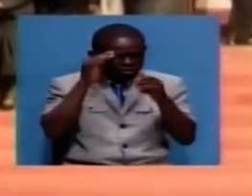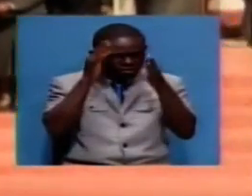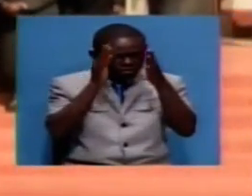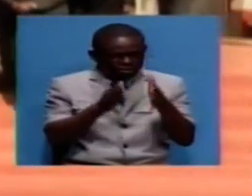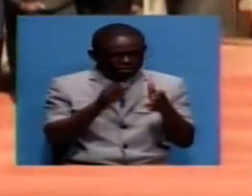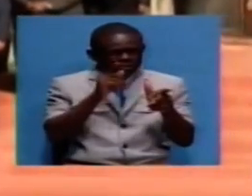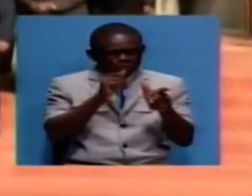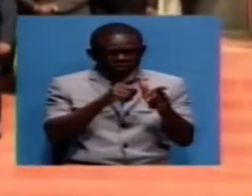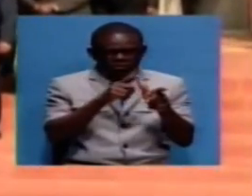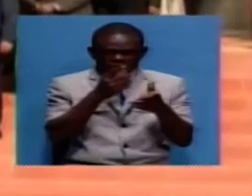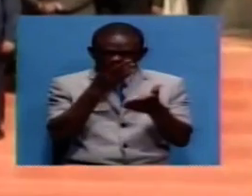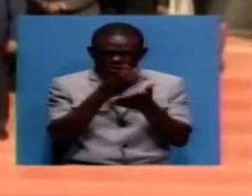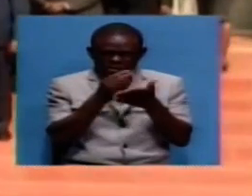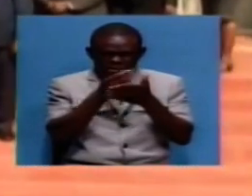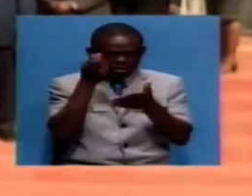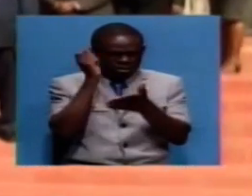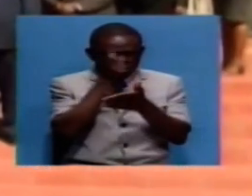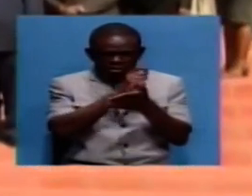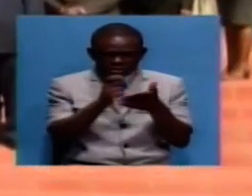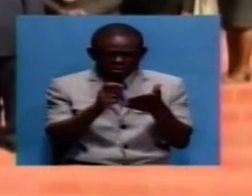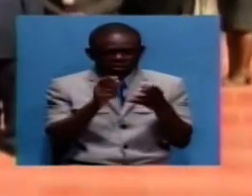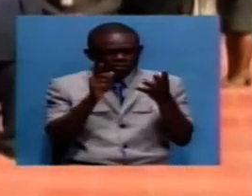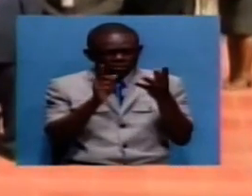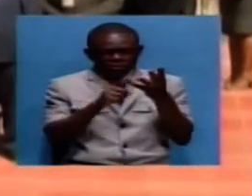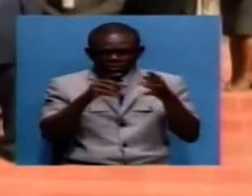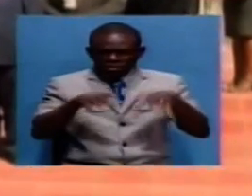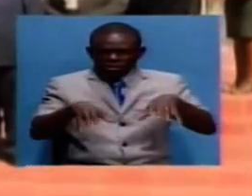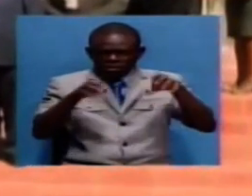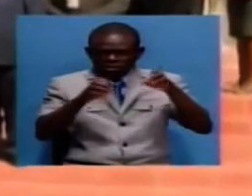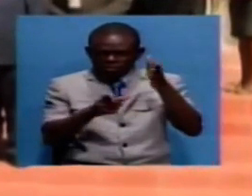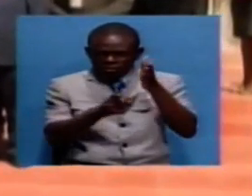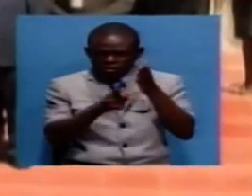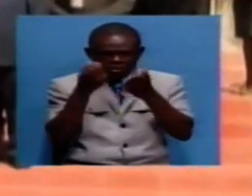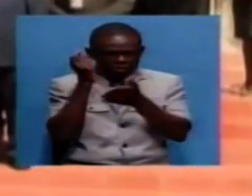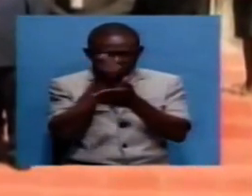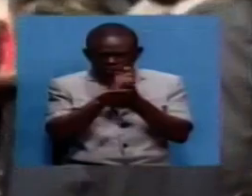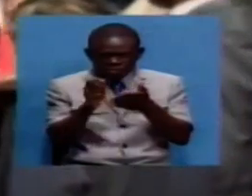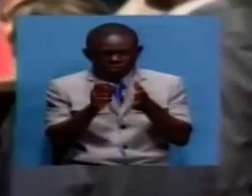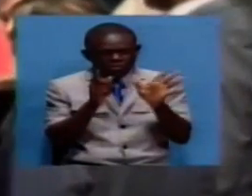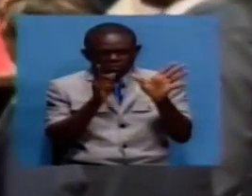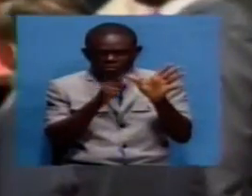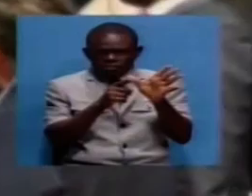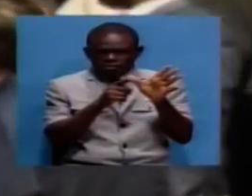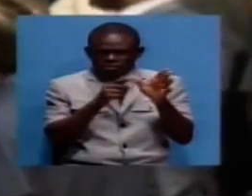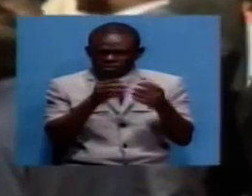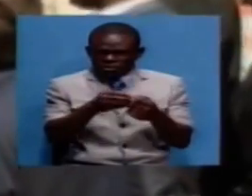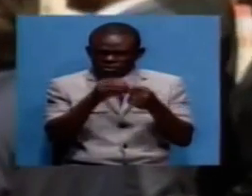to the Treasury Fredson Nyamba, Deputy Secretary to Cabinet Christopher Mvunga, and Special Assistant for Legal Sukwana